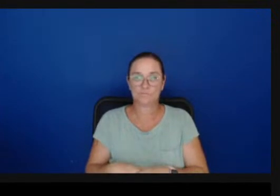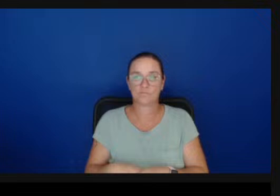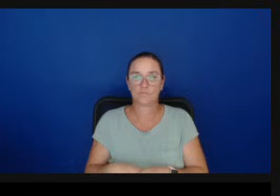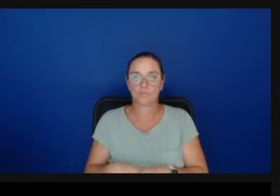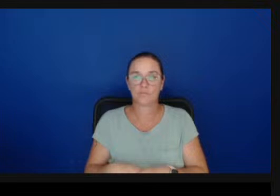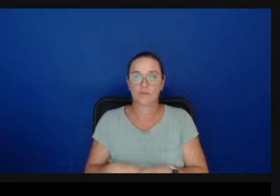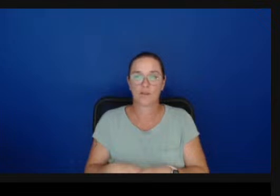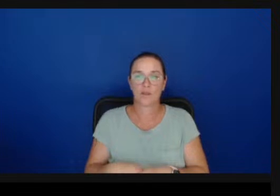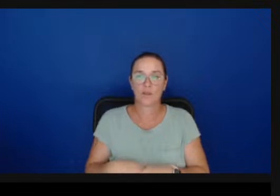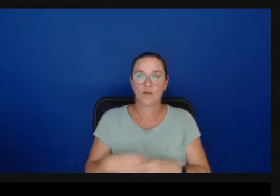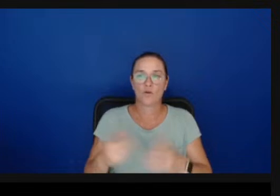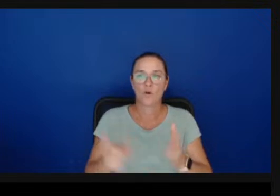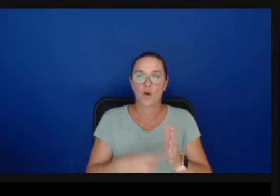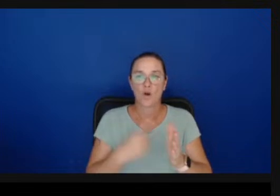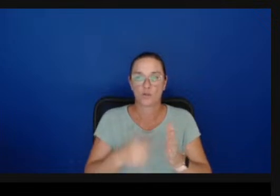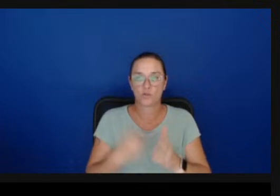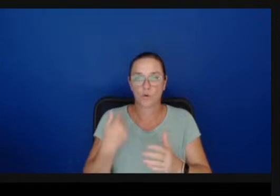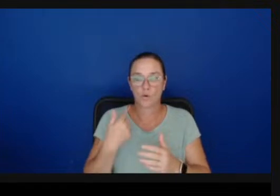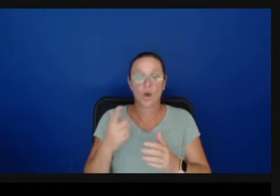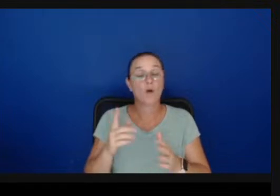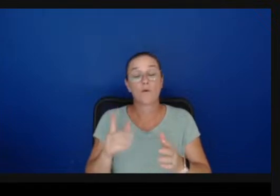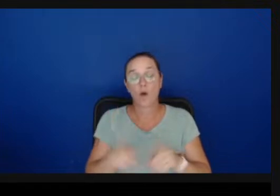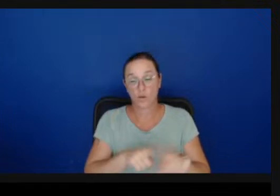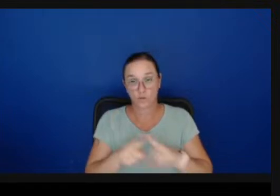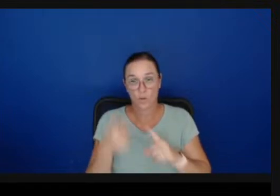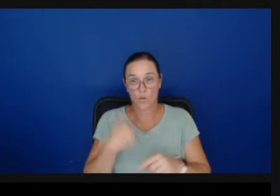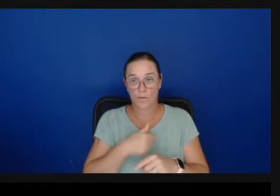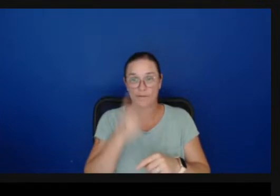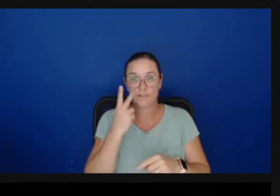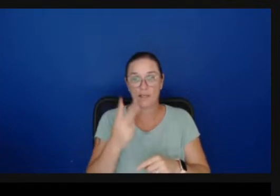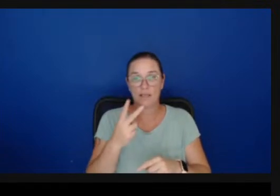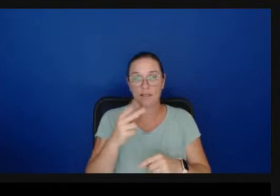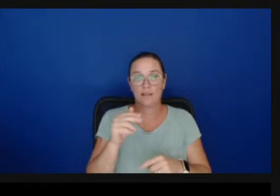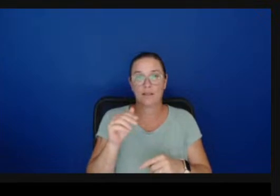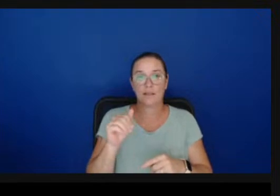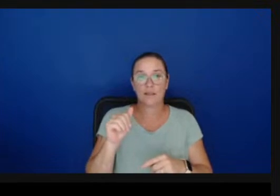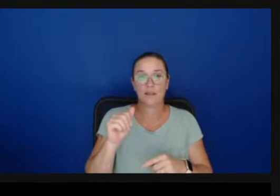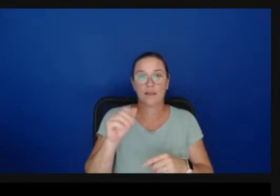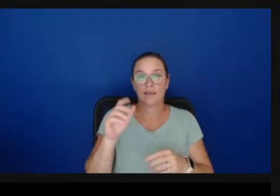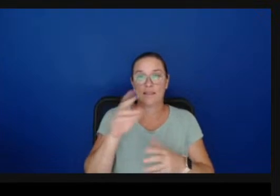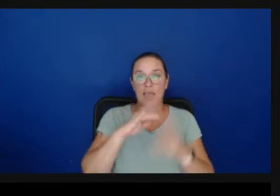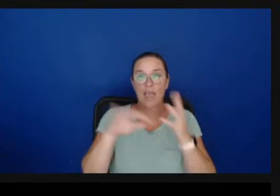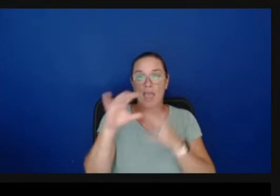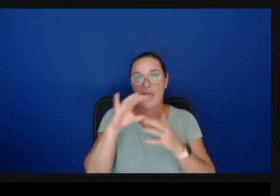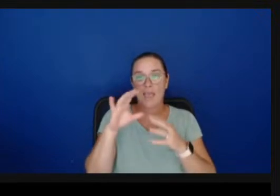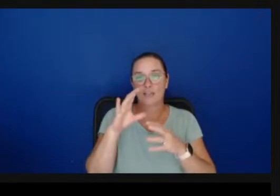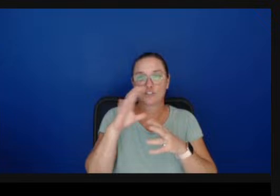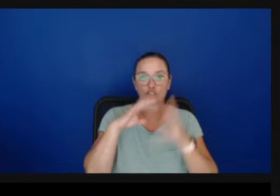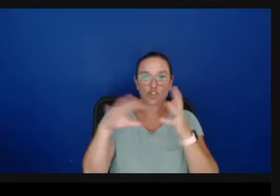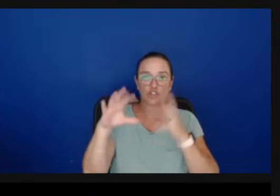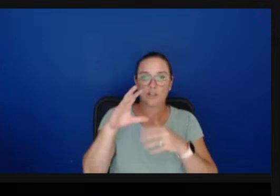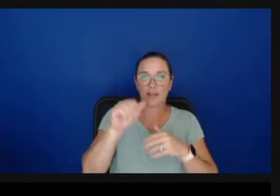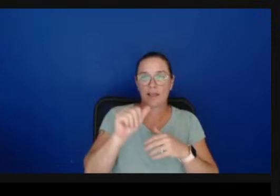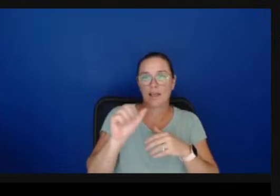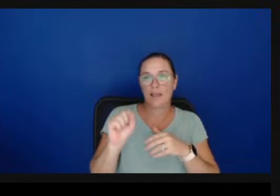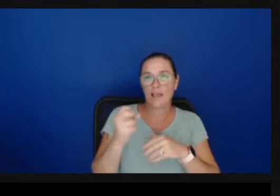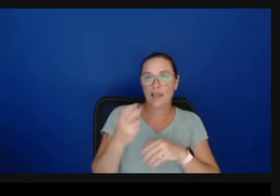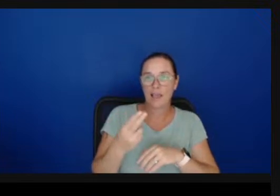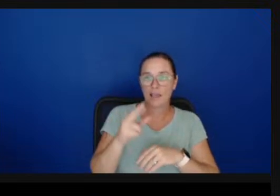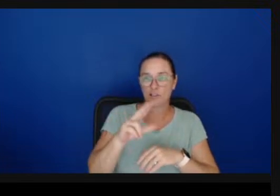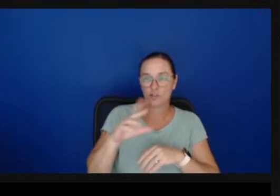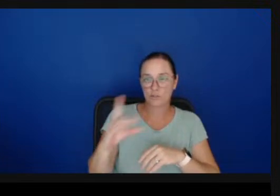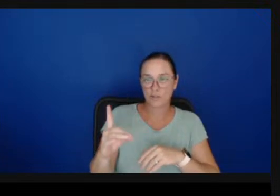also have seen, and this is more so when Kilauea was putting out this ash clouds in 2018, this ash 3D model, much more important for the Aleutian